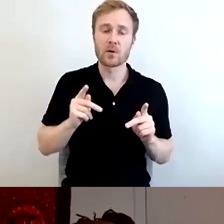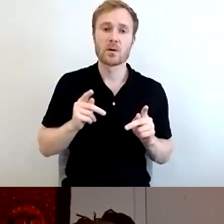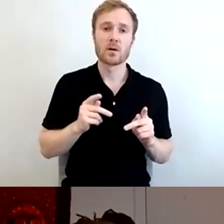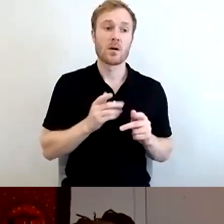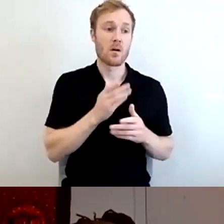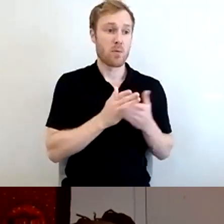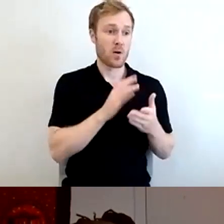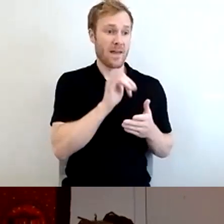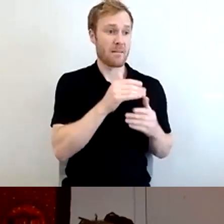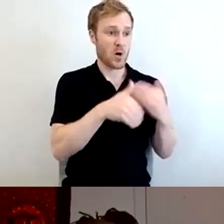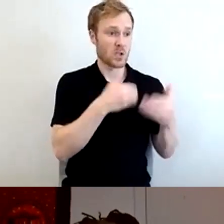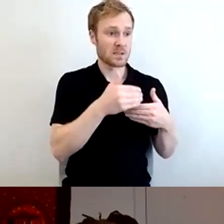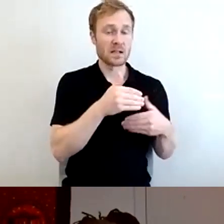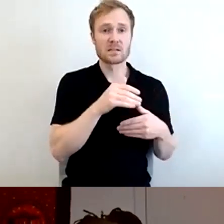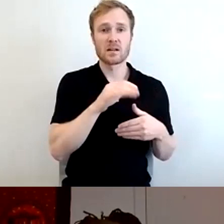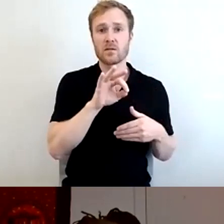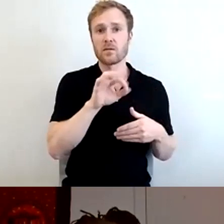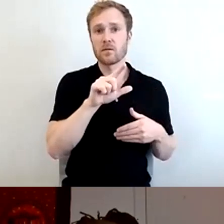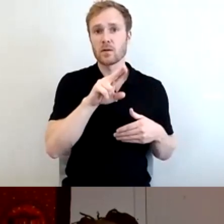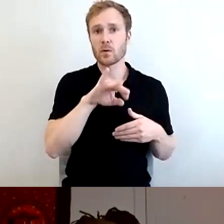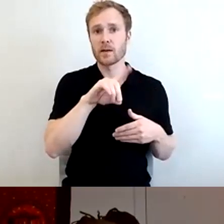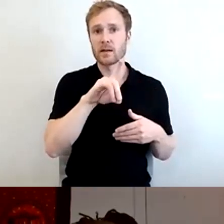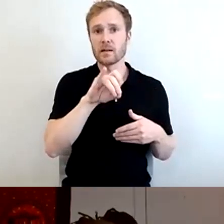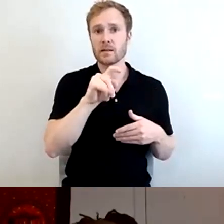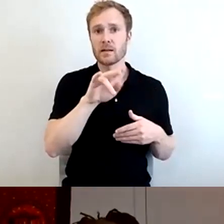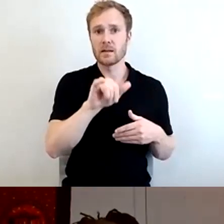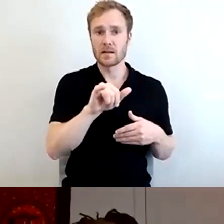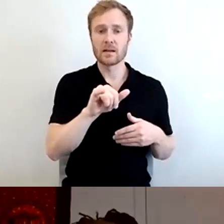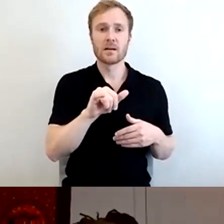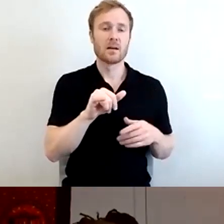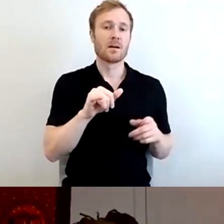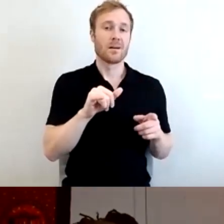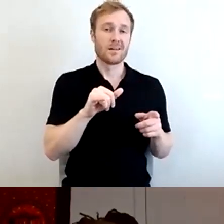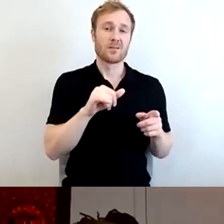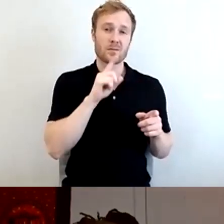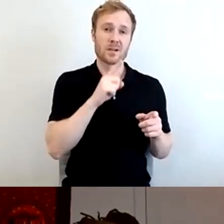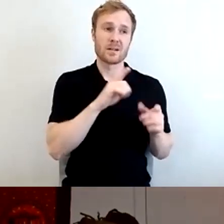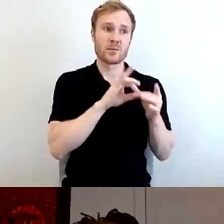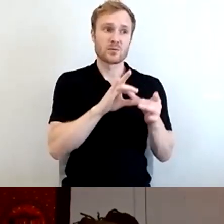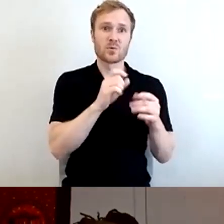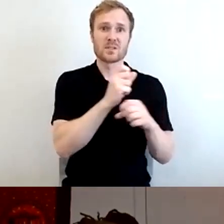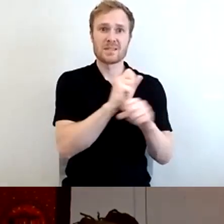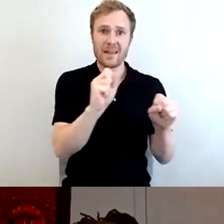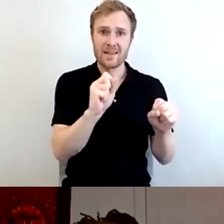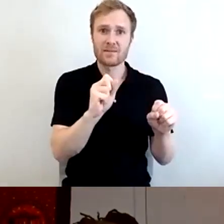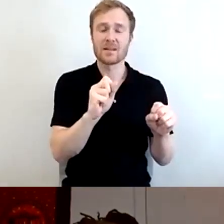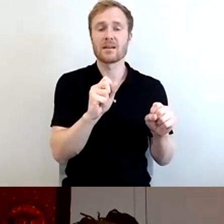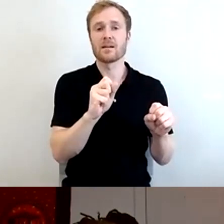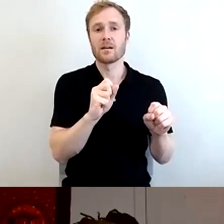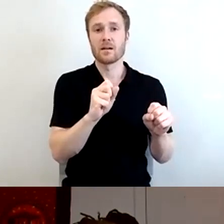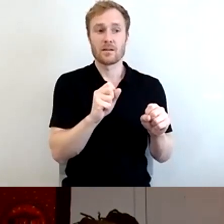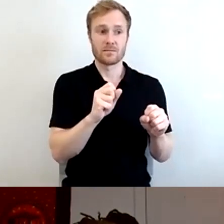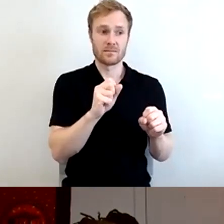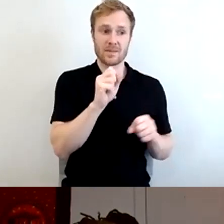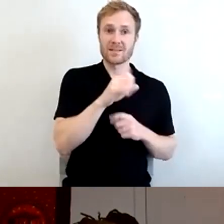to expectations of other people, of safety considerations. And so not only could it be a fluid experience for that young person as